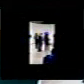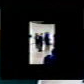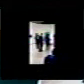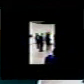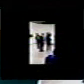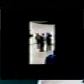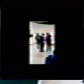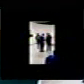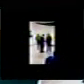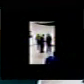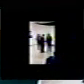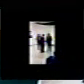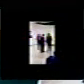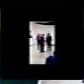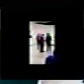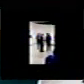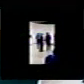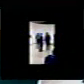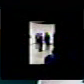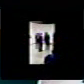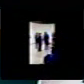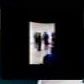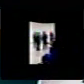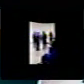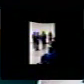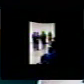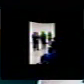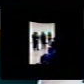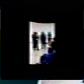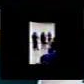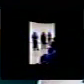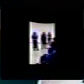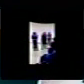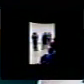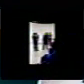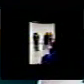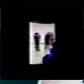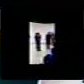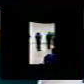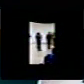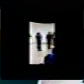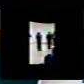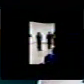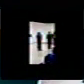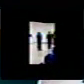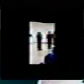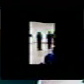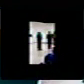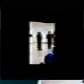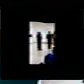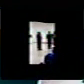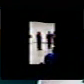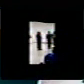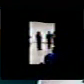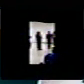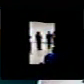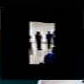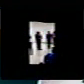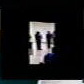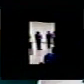able to quench, how many fiery darts? How many tell me? How many tell